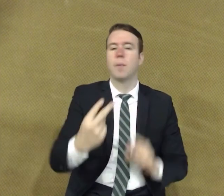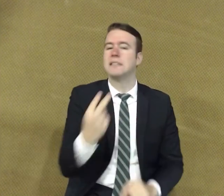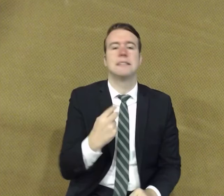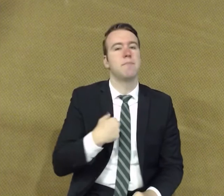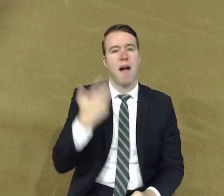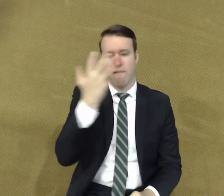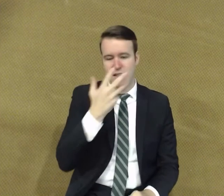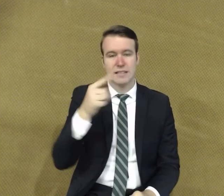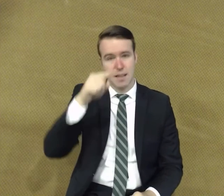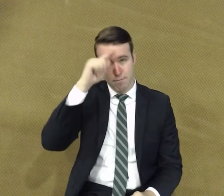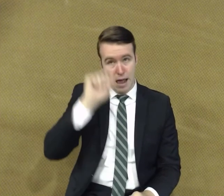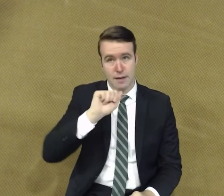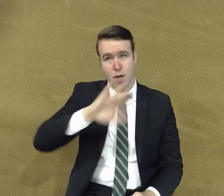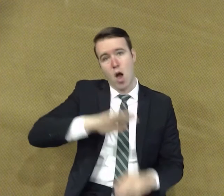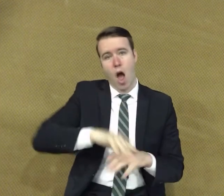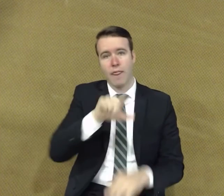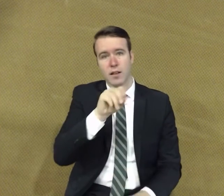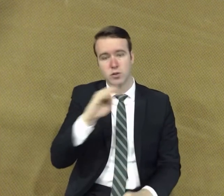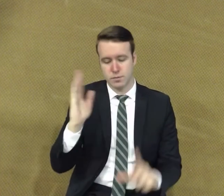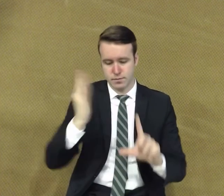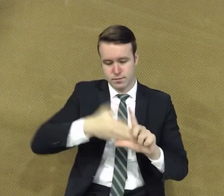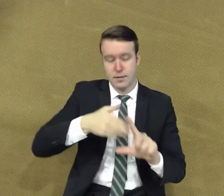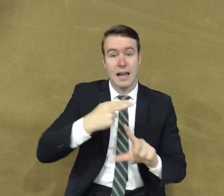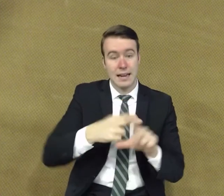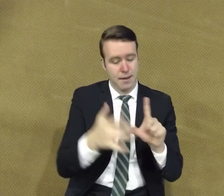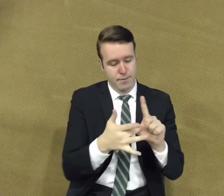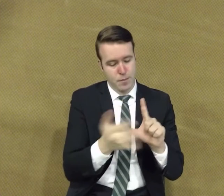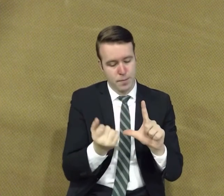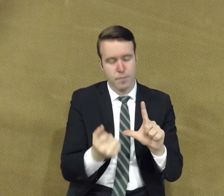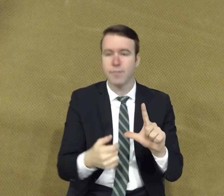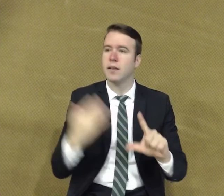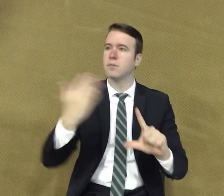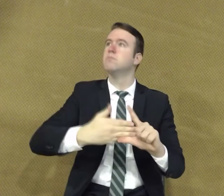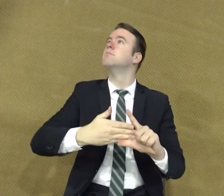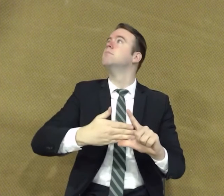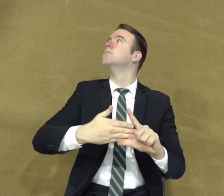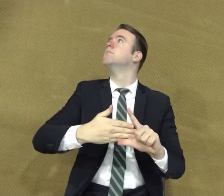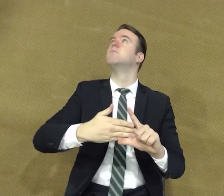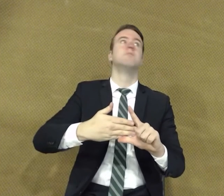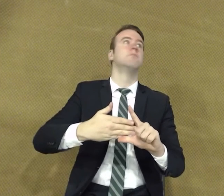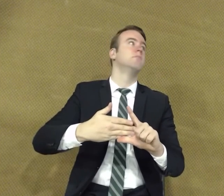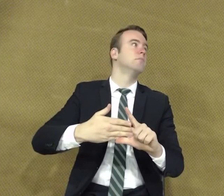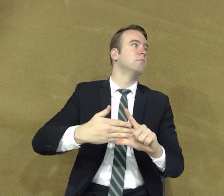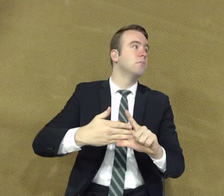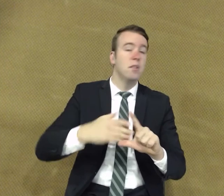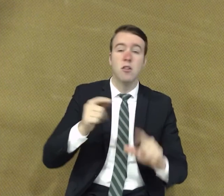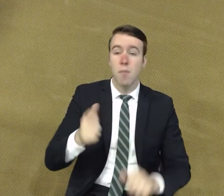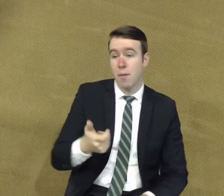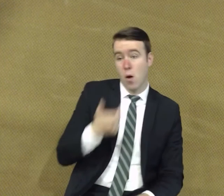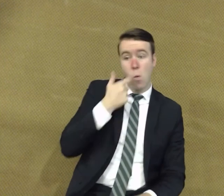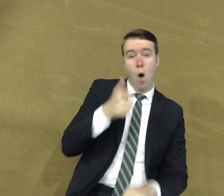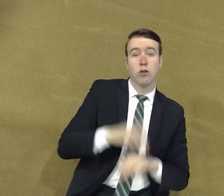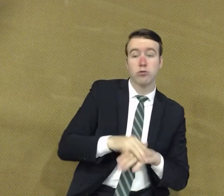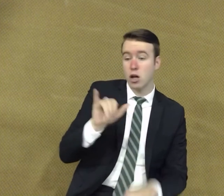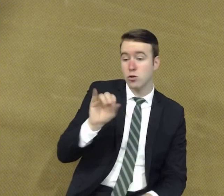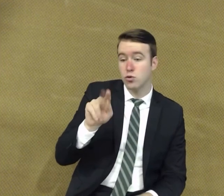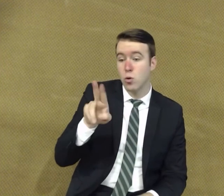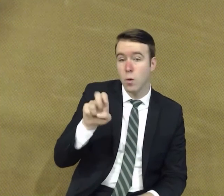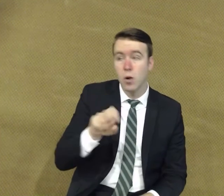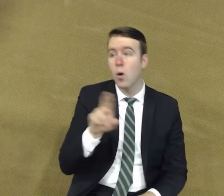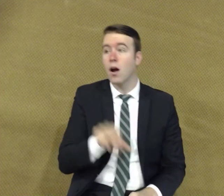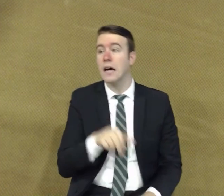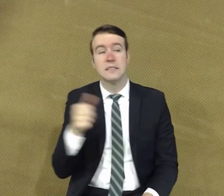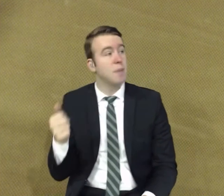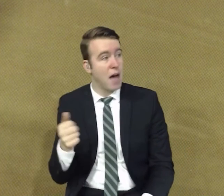see your face. You may have made sure your name's not on the black spot. You may have tuned in through YouTube or some